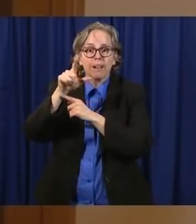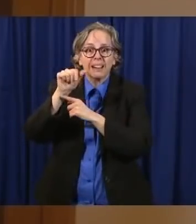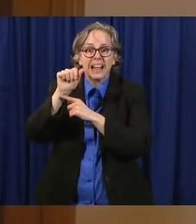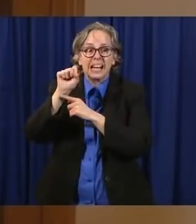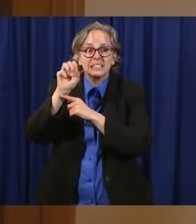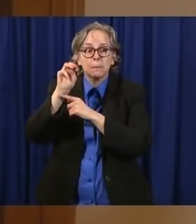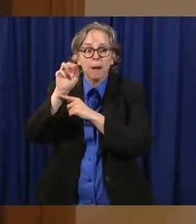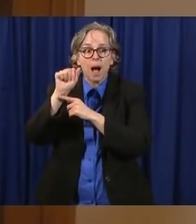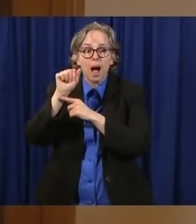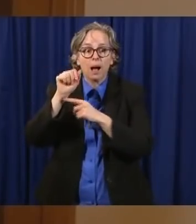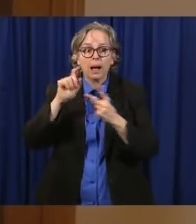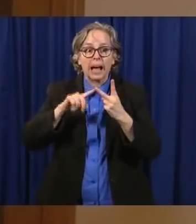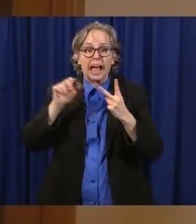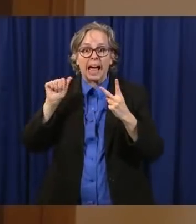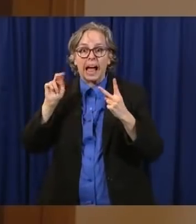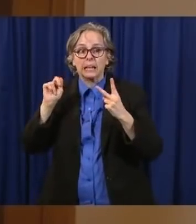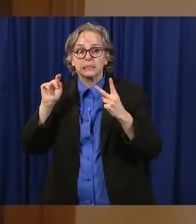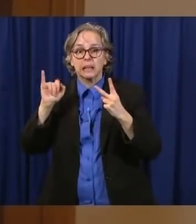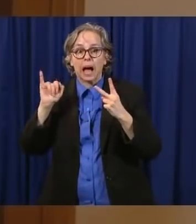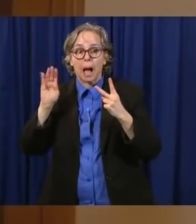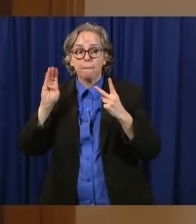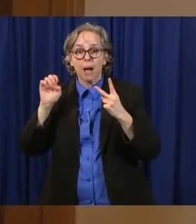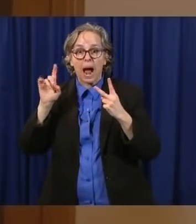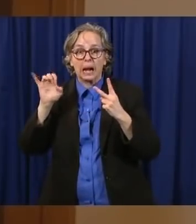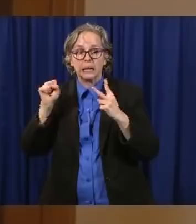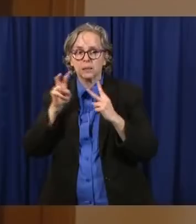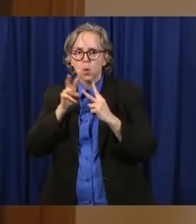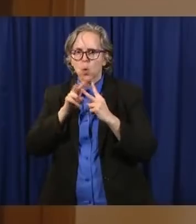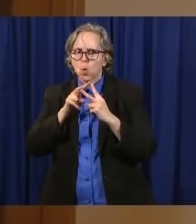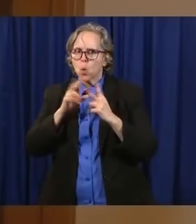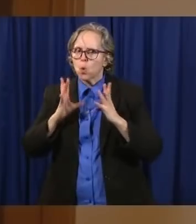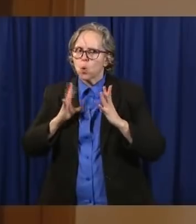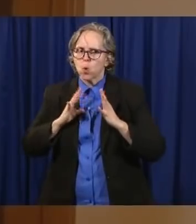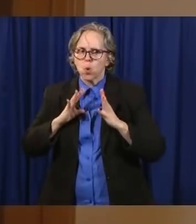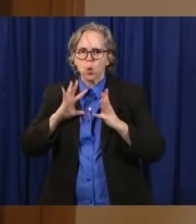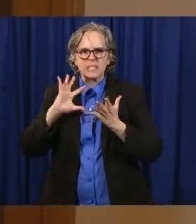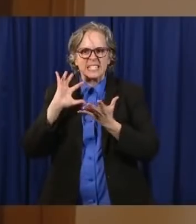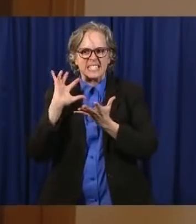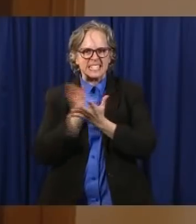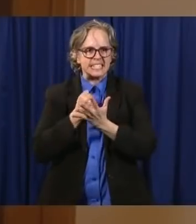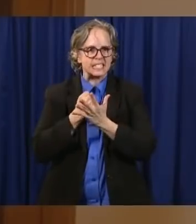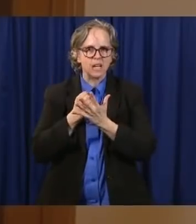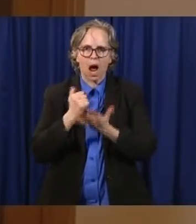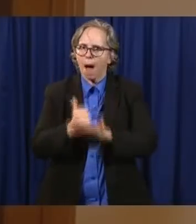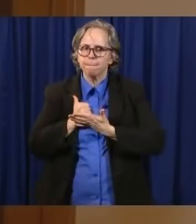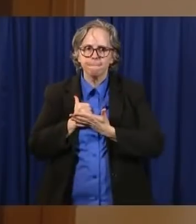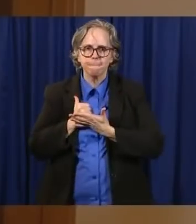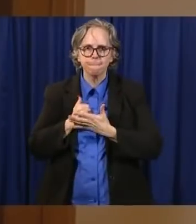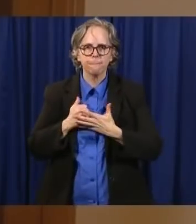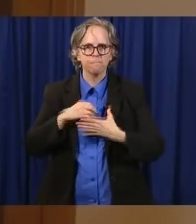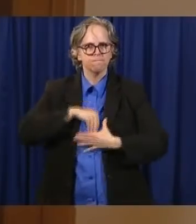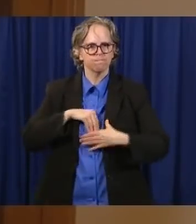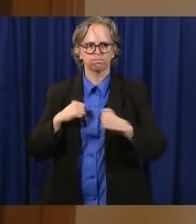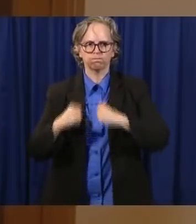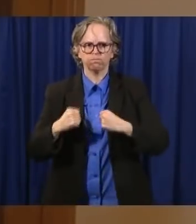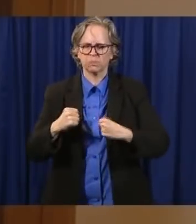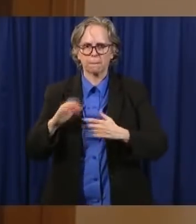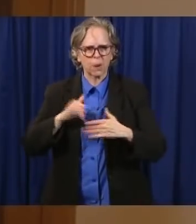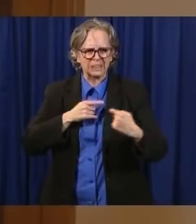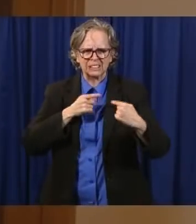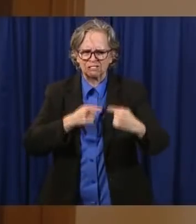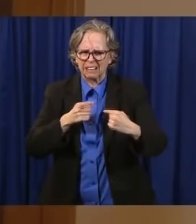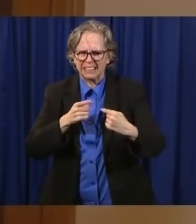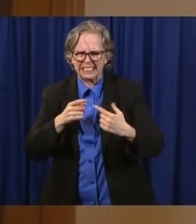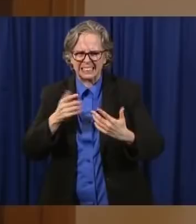great new tool in our tool chest, but really struggling hard to get that, knowing that there are some young